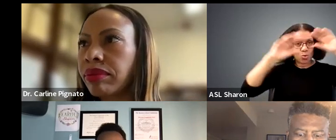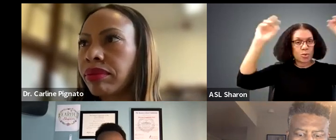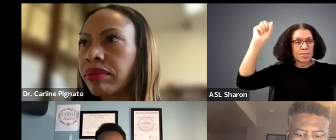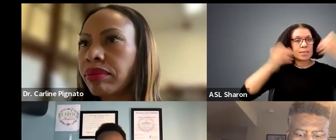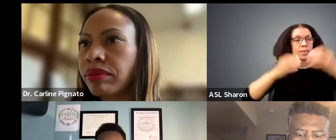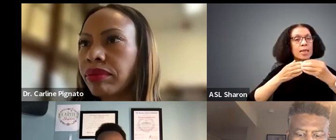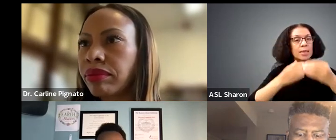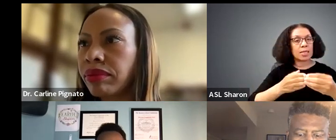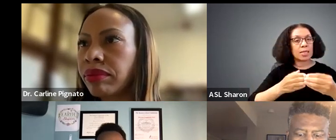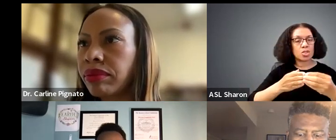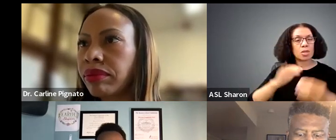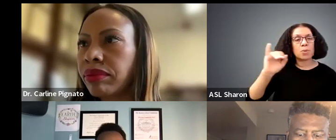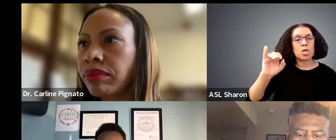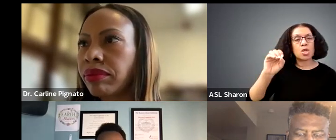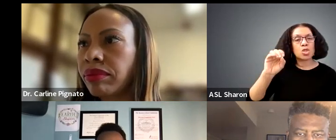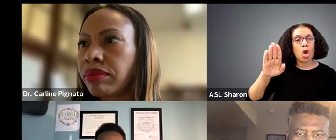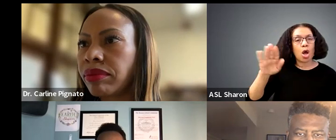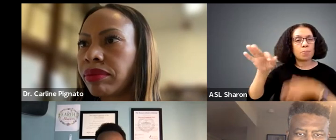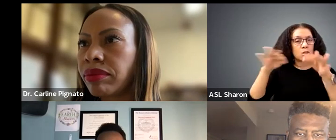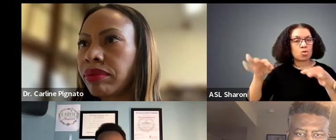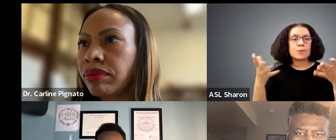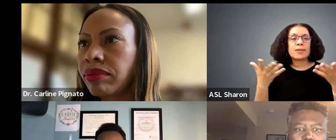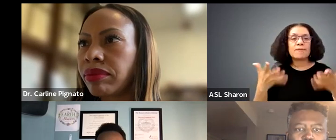leadership profile or job description is now posted.